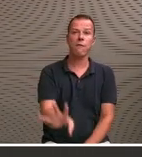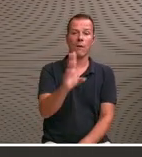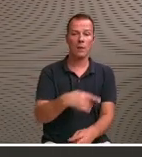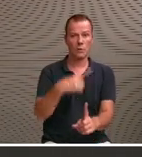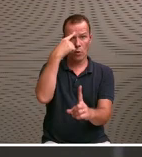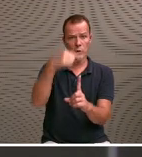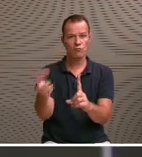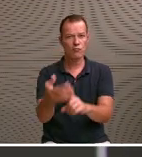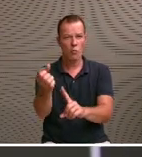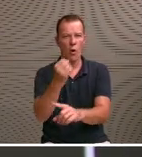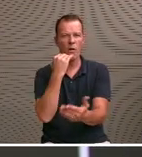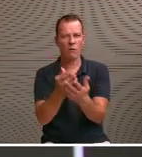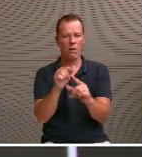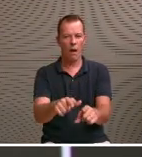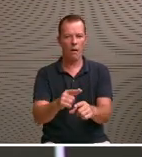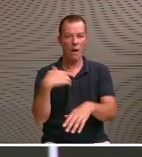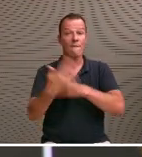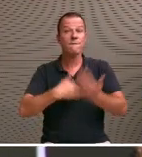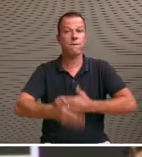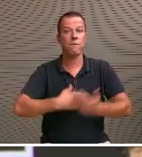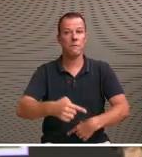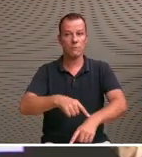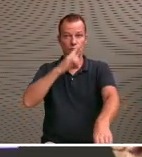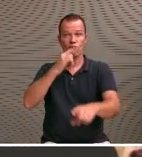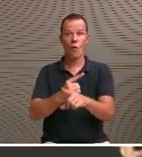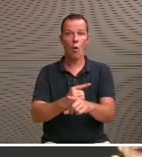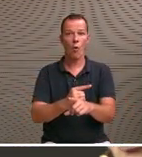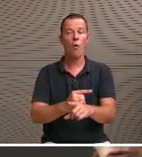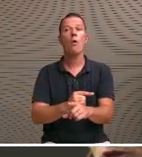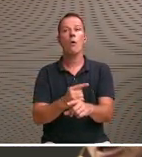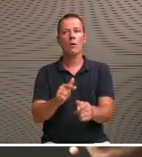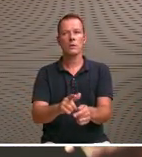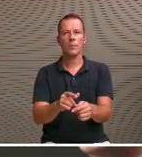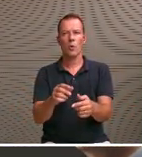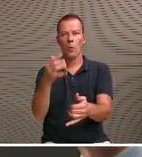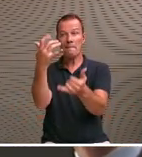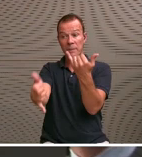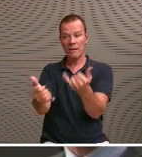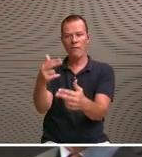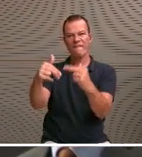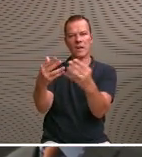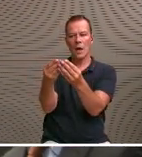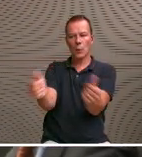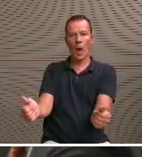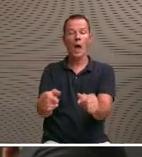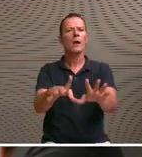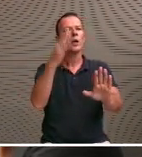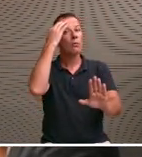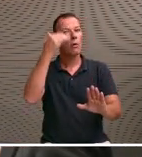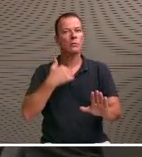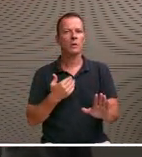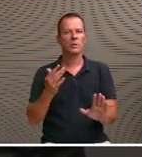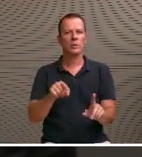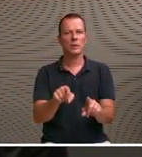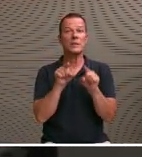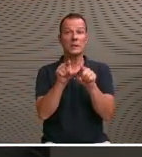speed whilst at the same time mitigating that financial risk, which hitherto we believe has been a brake on deploying the capital